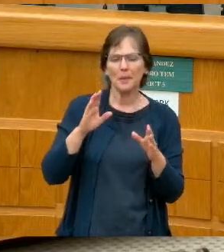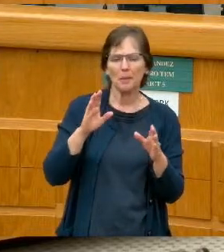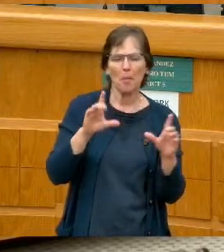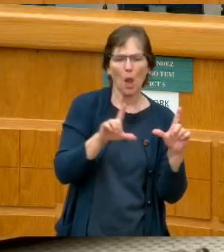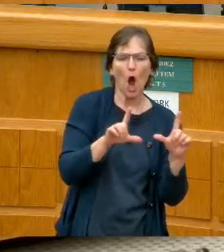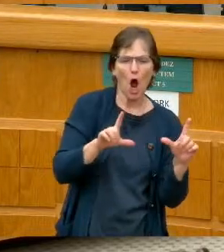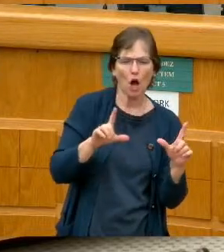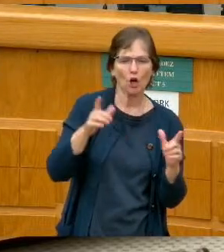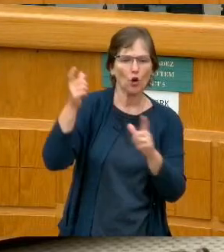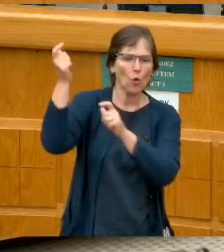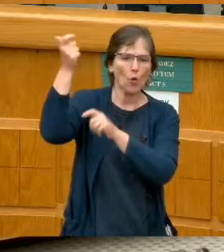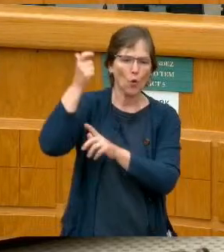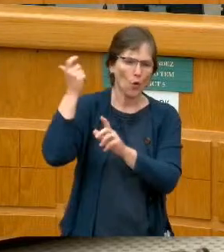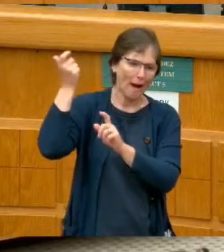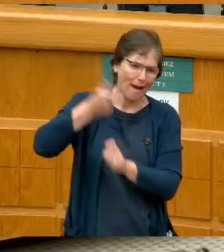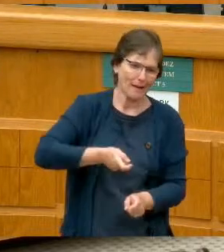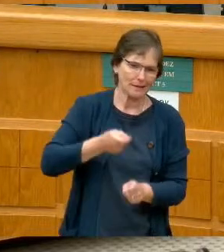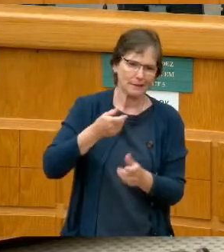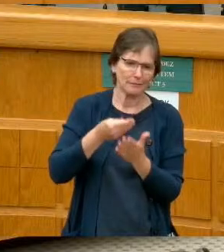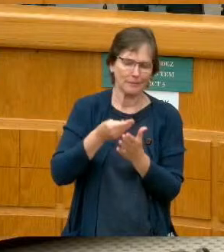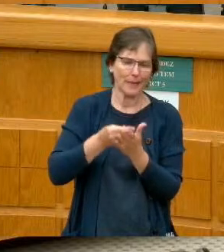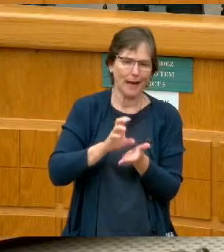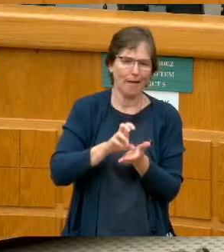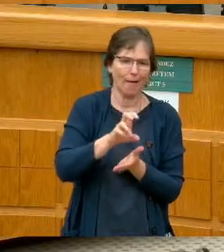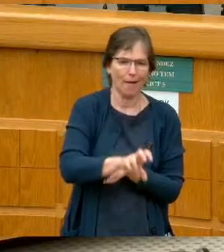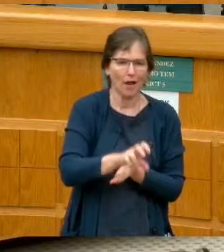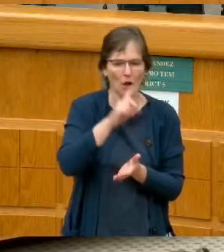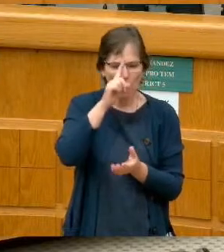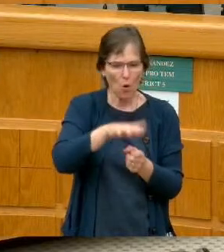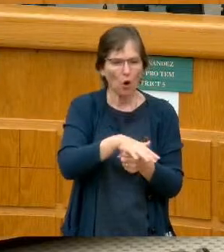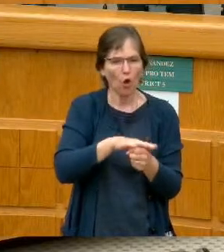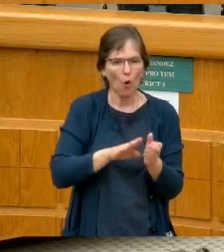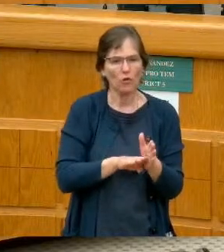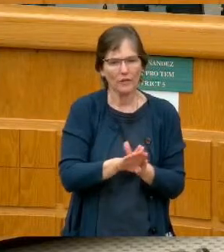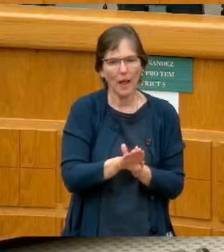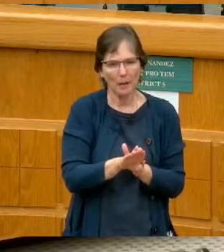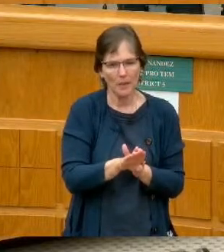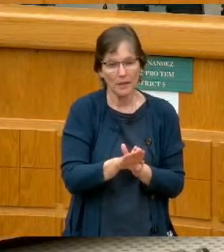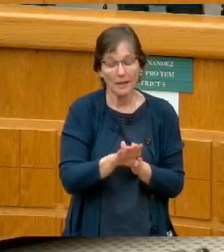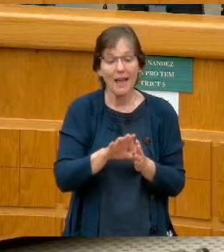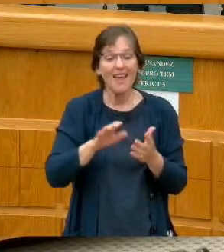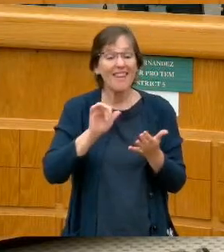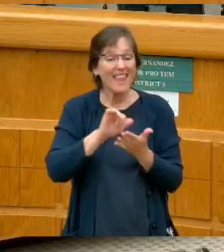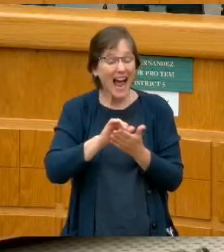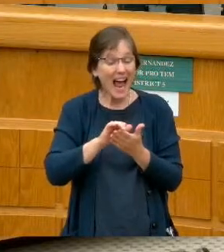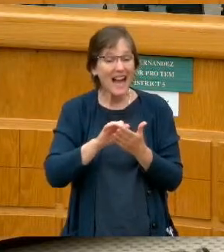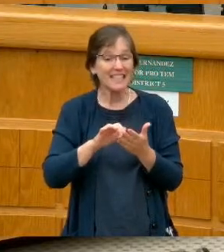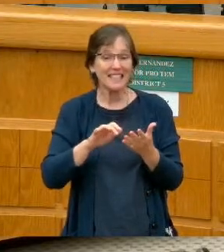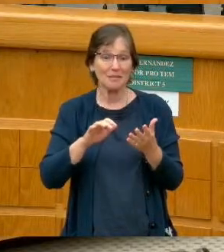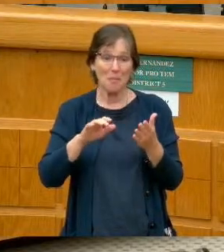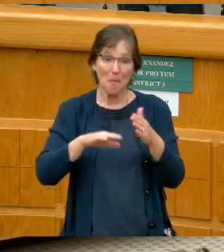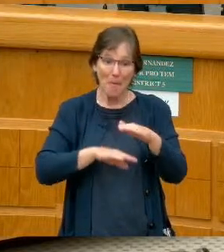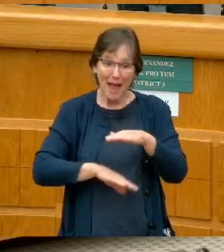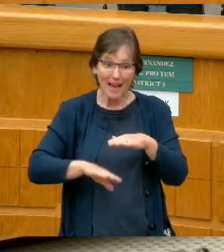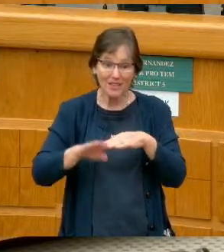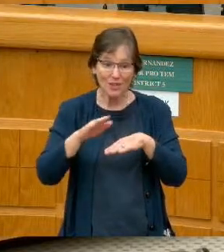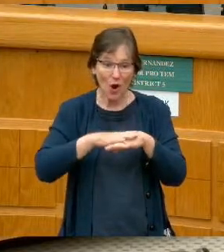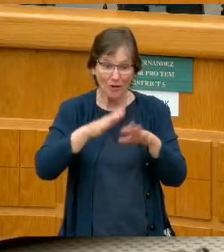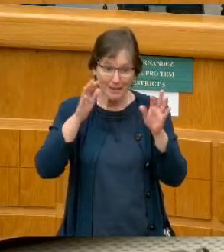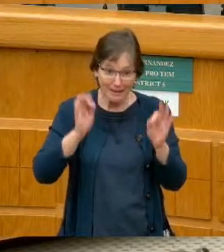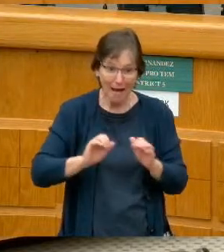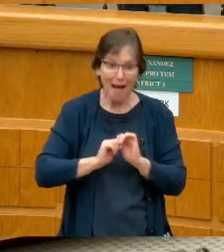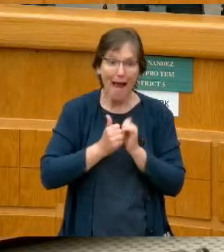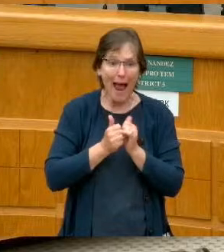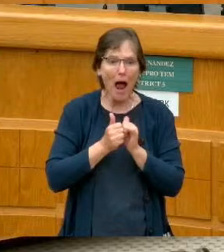all based on population. And so they're going to quit taking the census, I believe, on September the 30th. So we